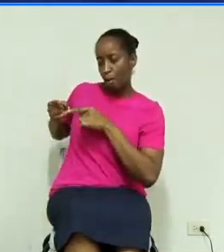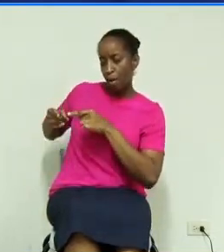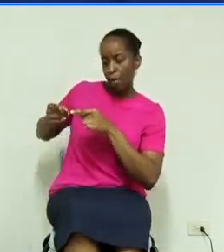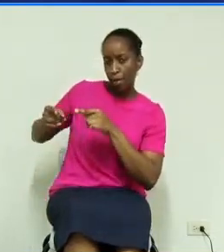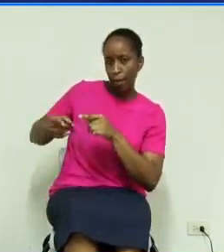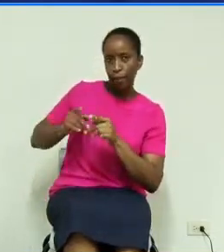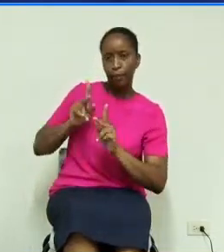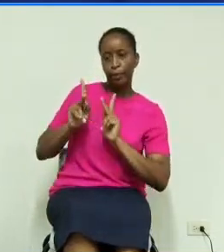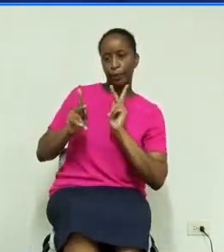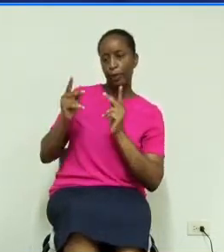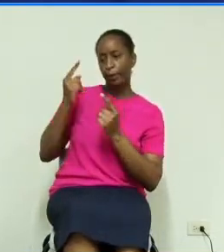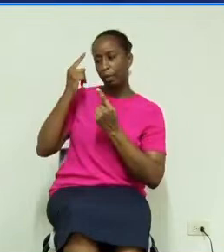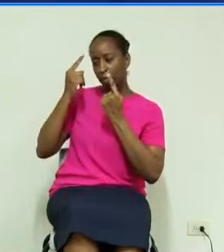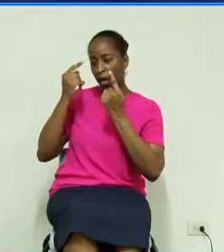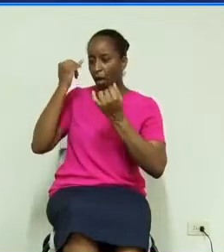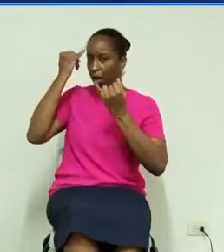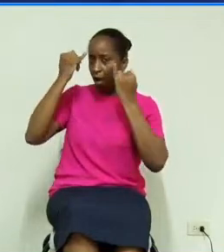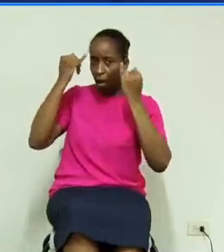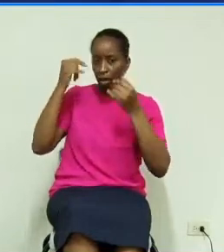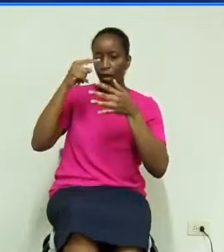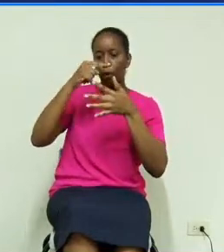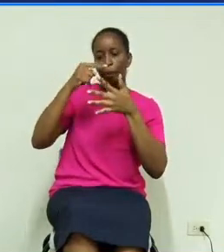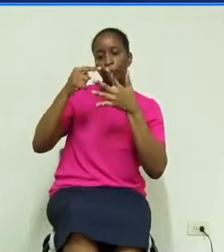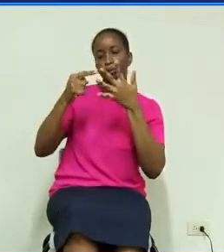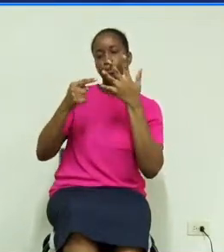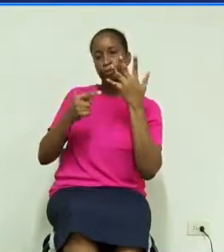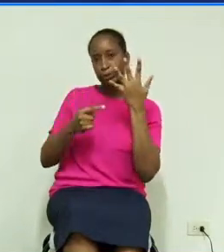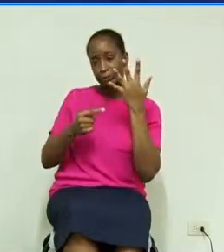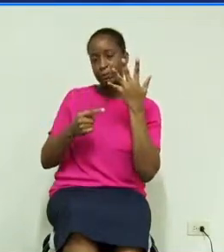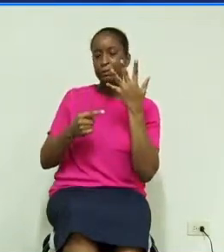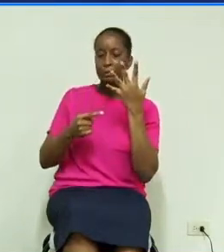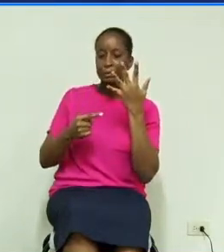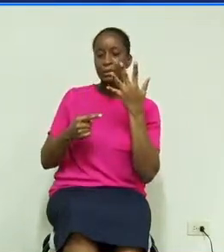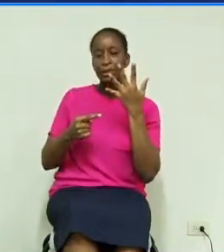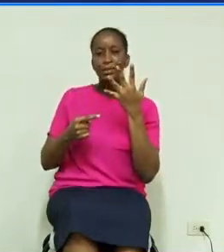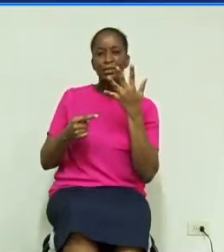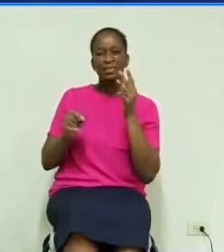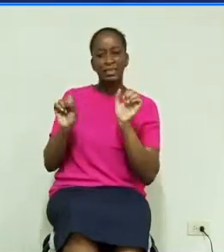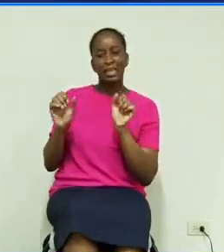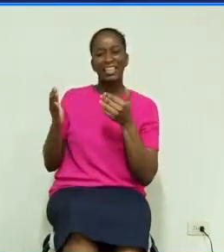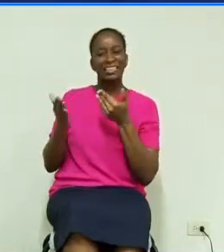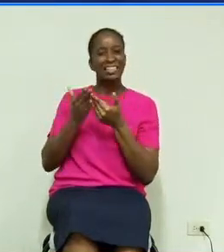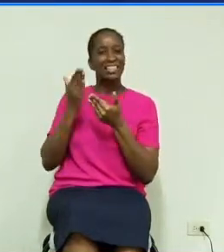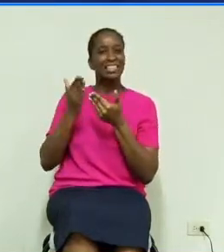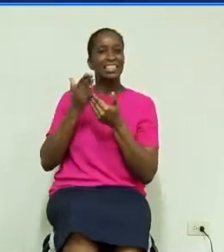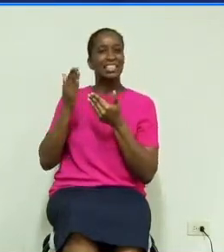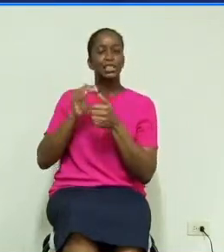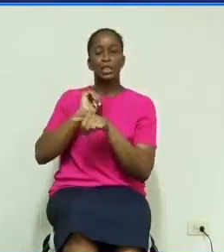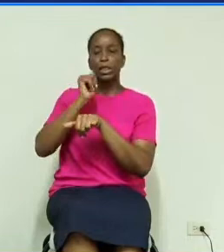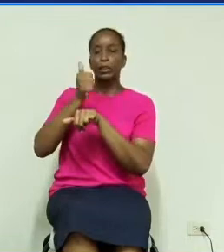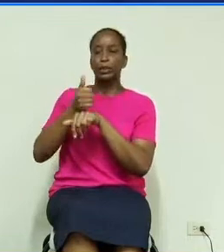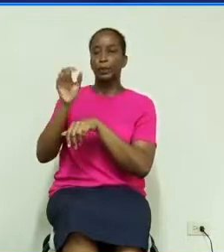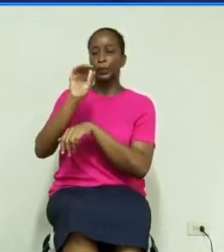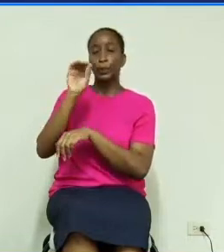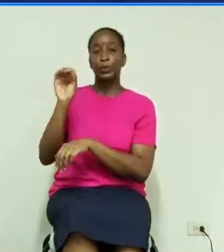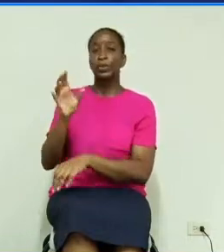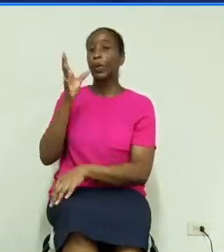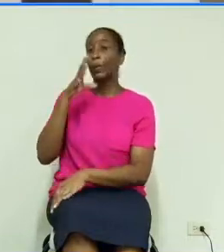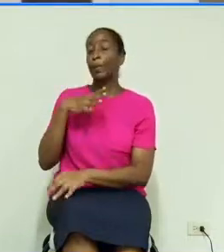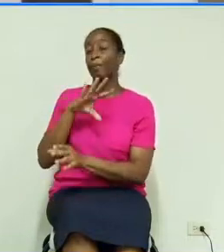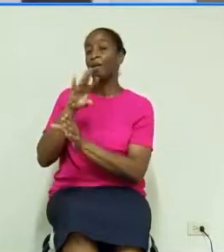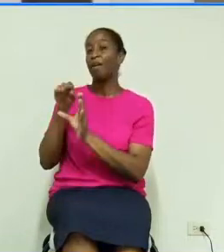to deliberately mandate quotas within that space. Right?